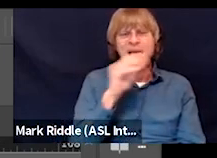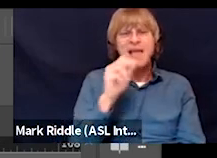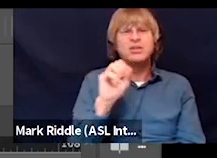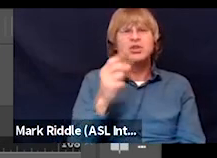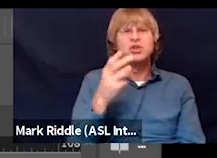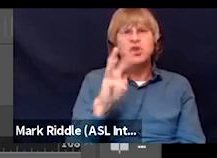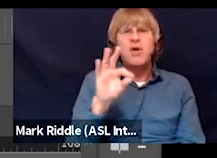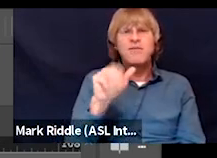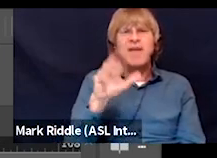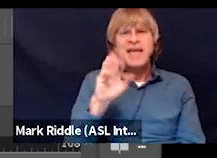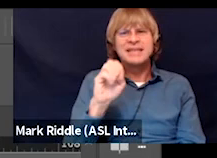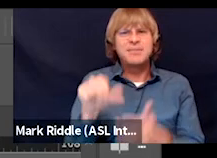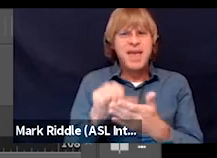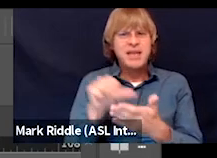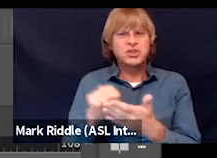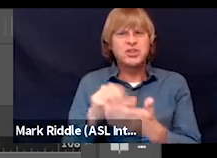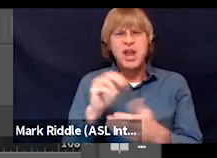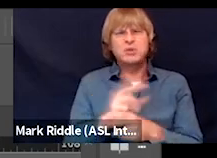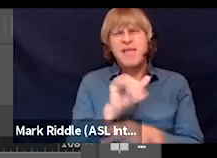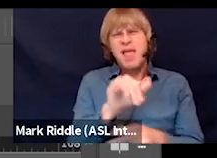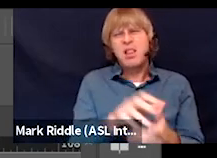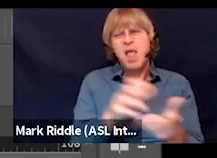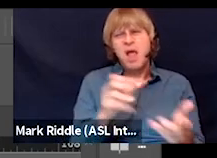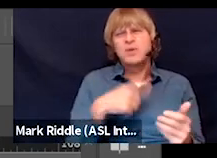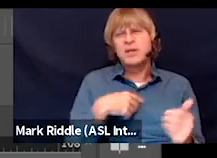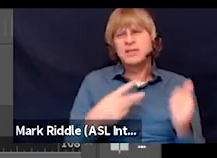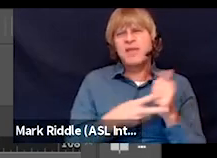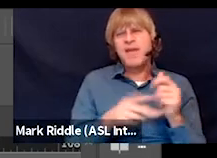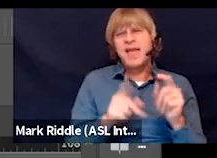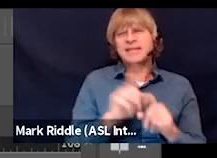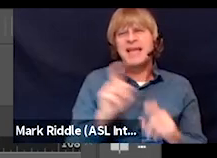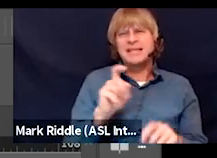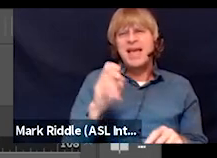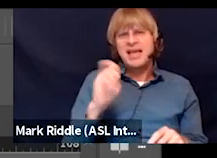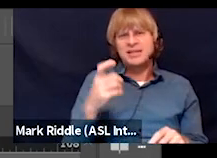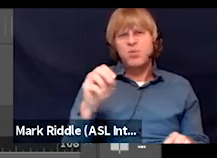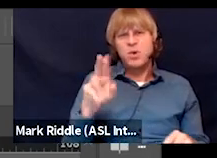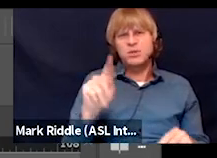facing pages. And I use that a lot, so I save it as an export.